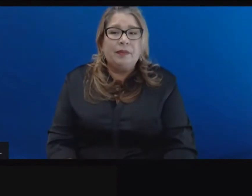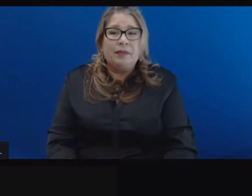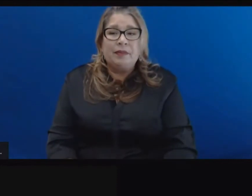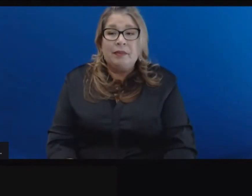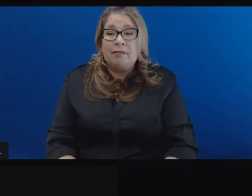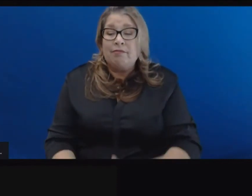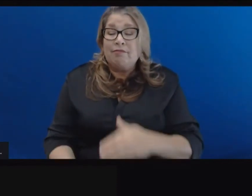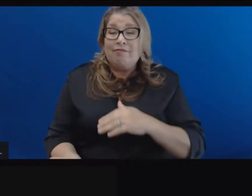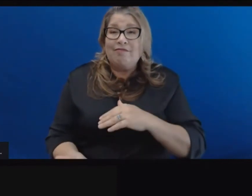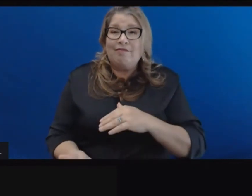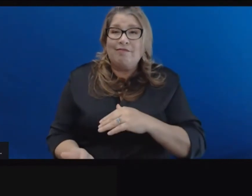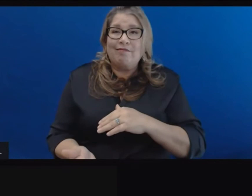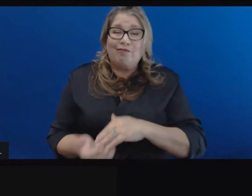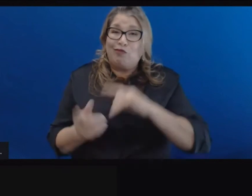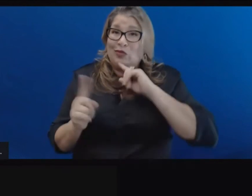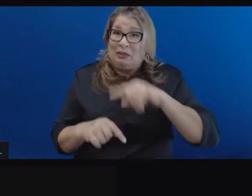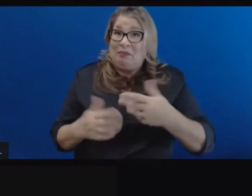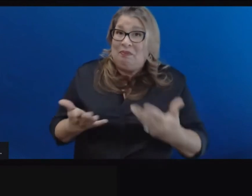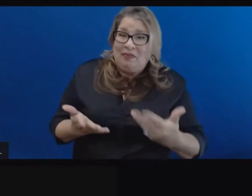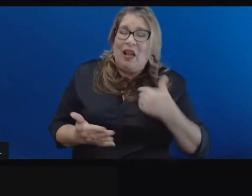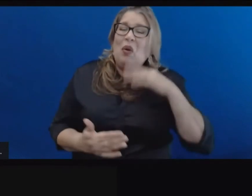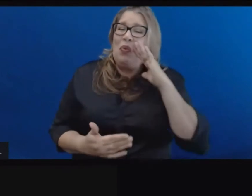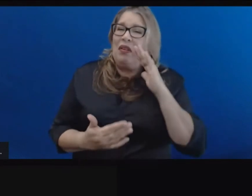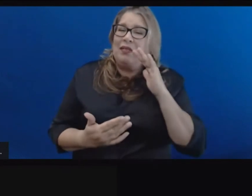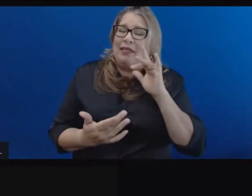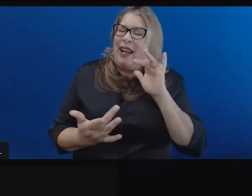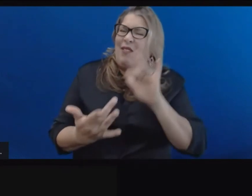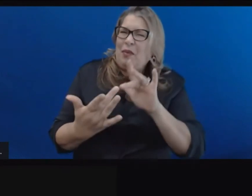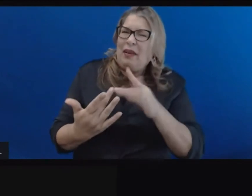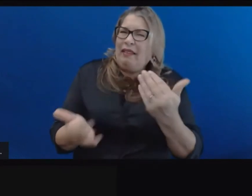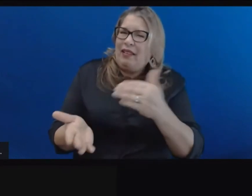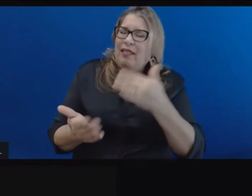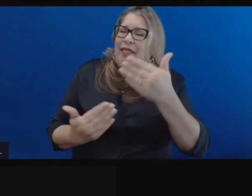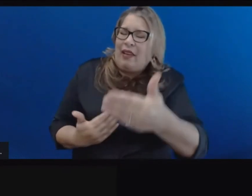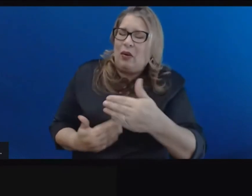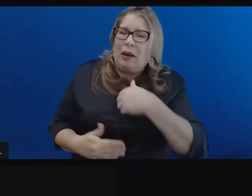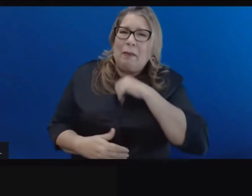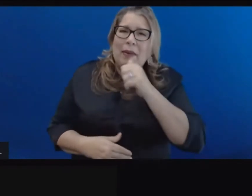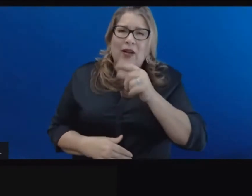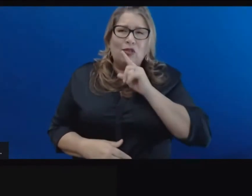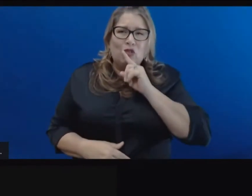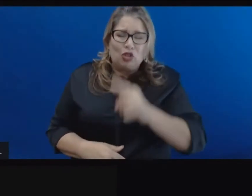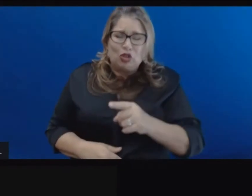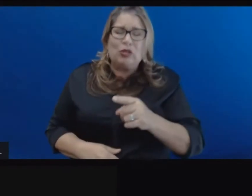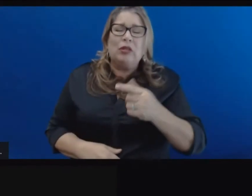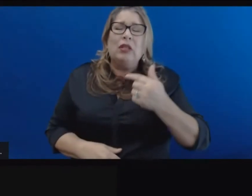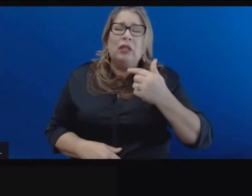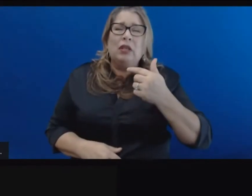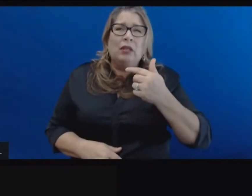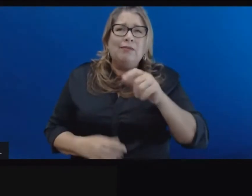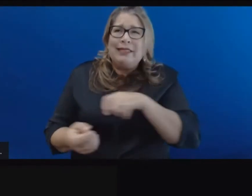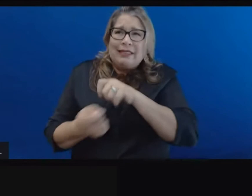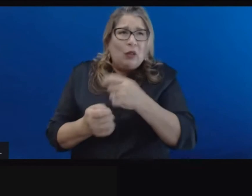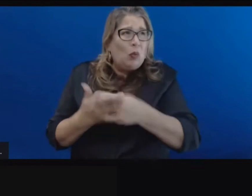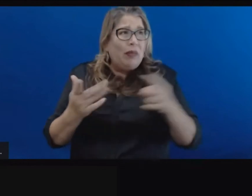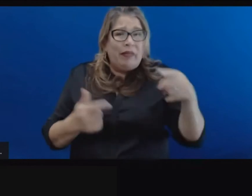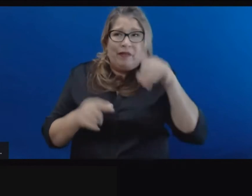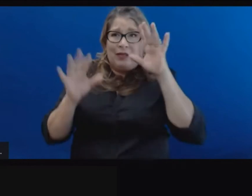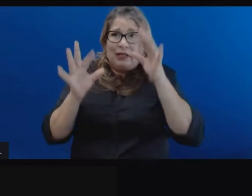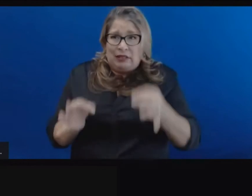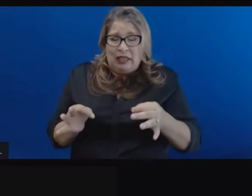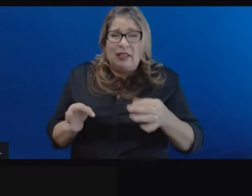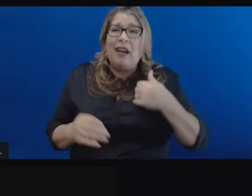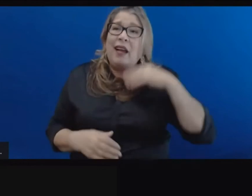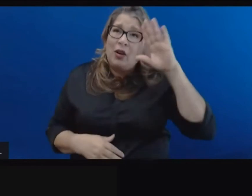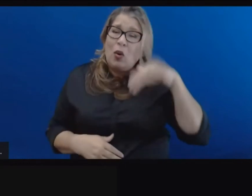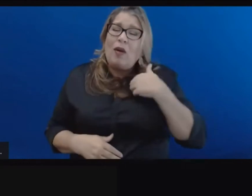not sure where that is in the level of consideration. I know that concept, as well as others,